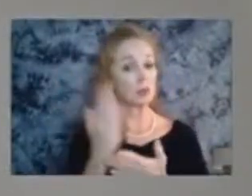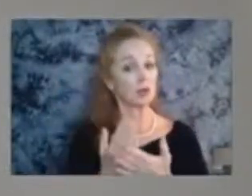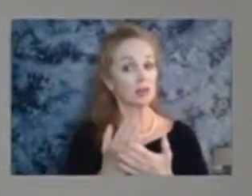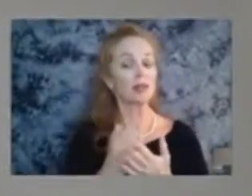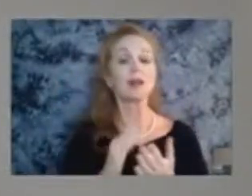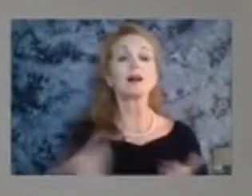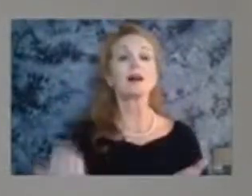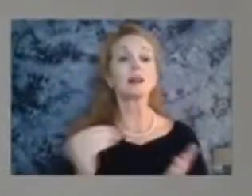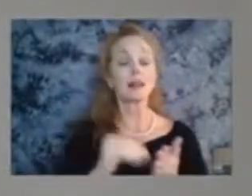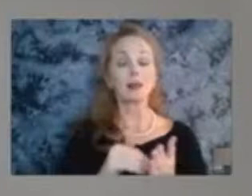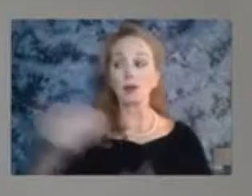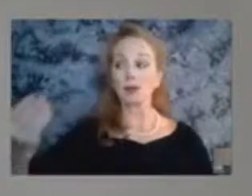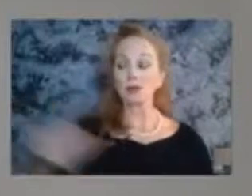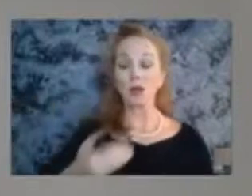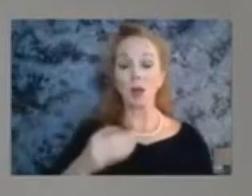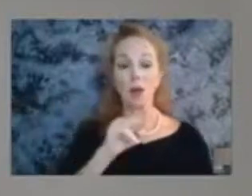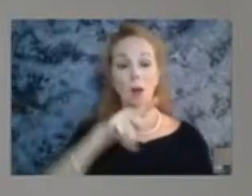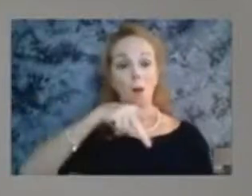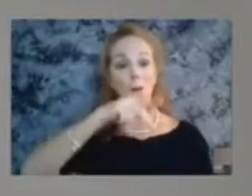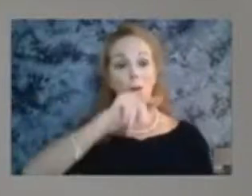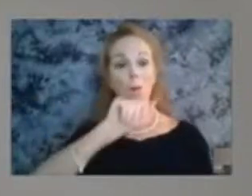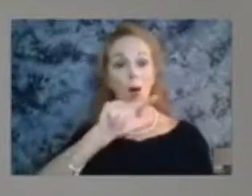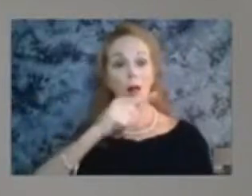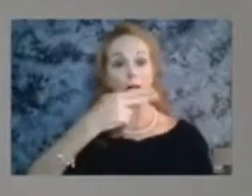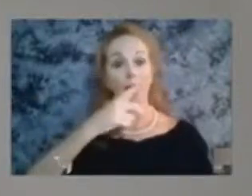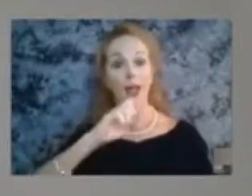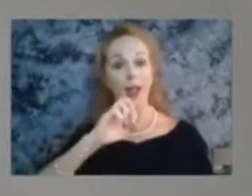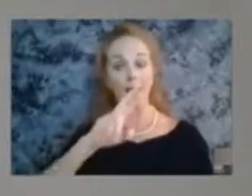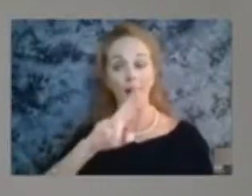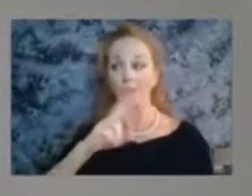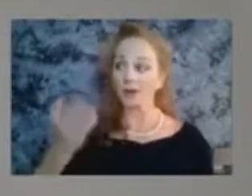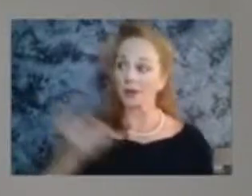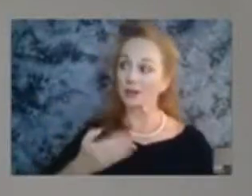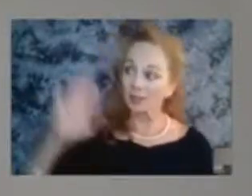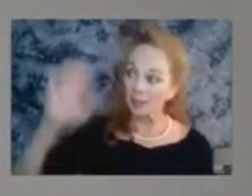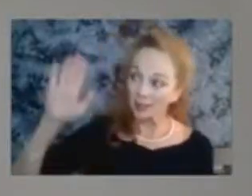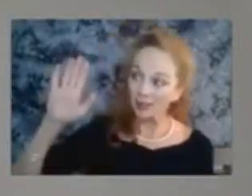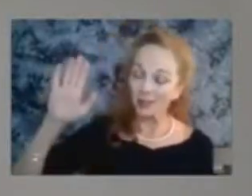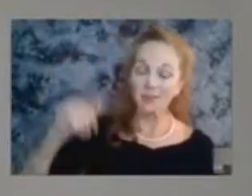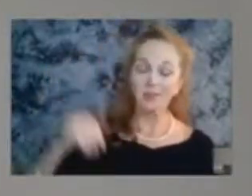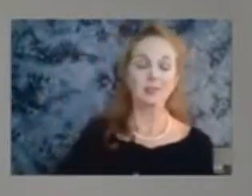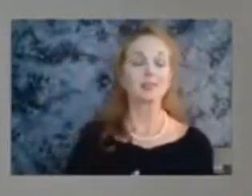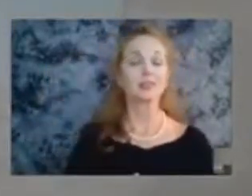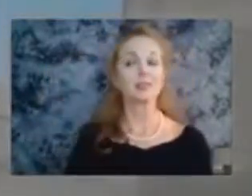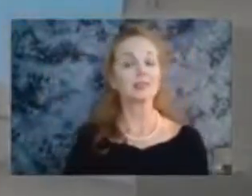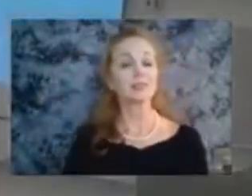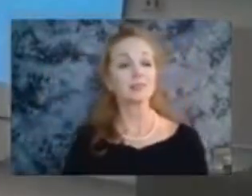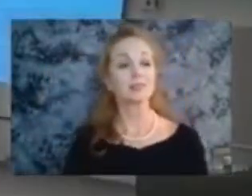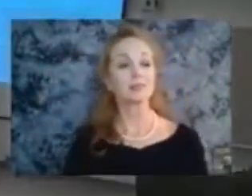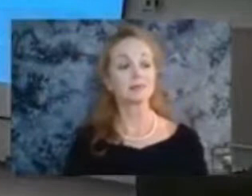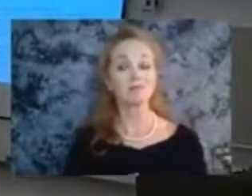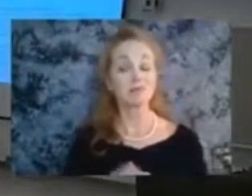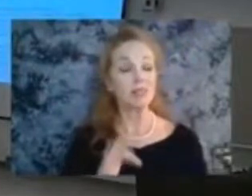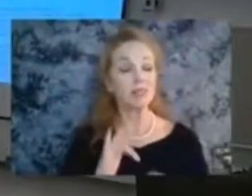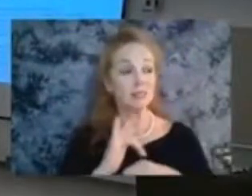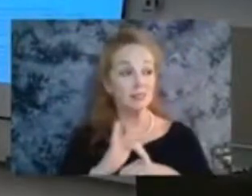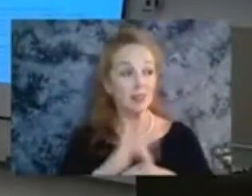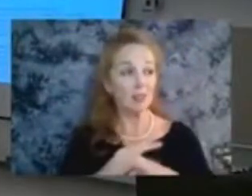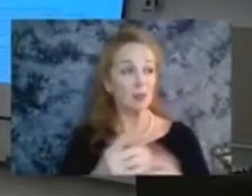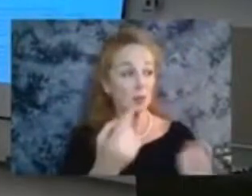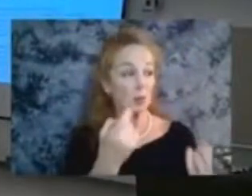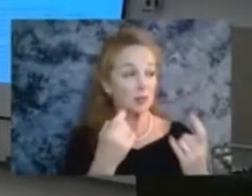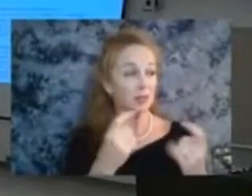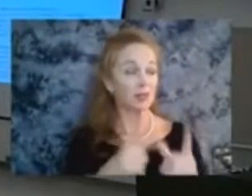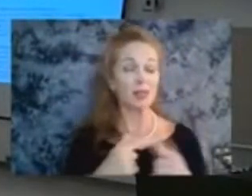Hare. He is the energy manager, and raise your hand. He is available for any questions, and Adam Johnson is our executive director